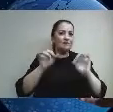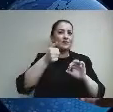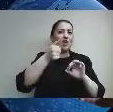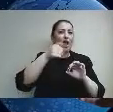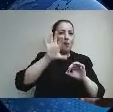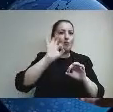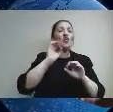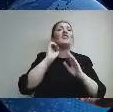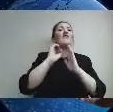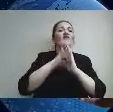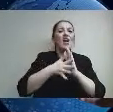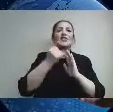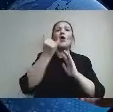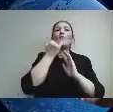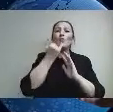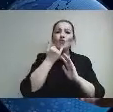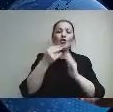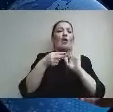And our Ecotron